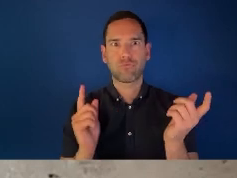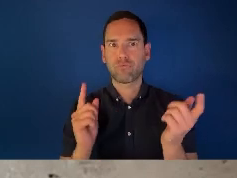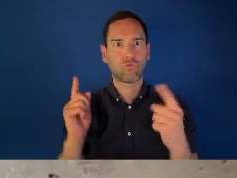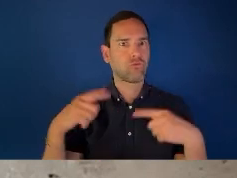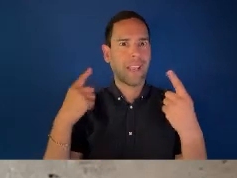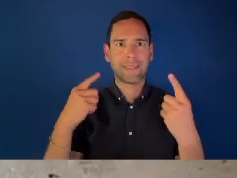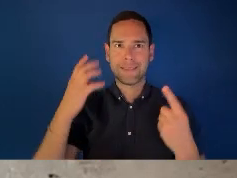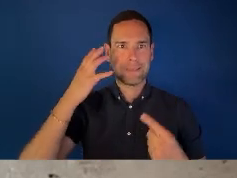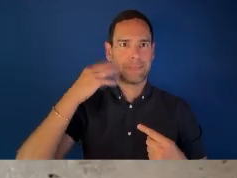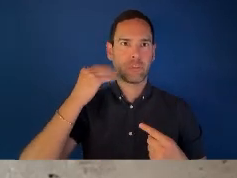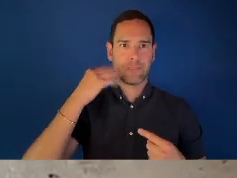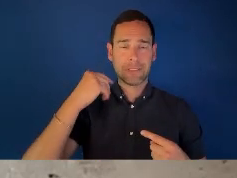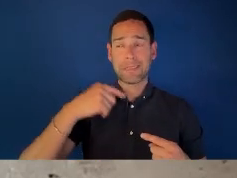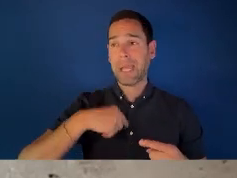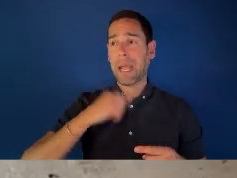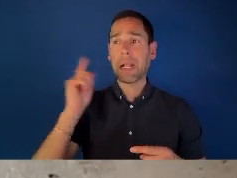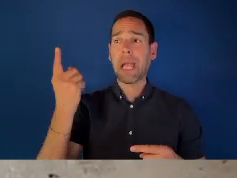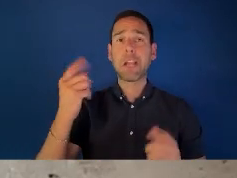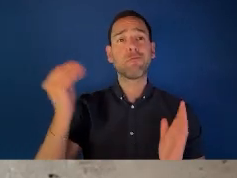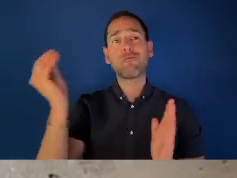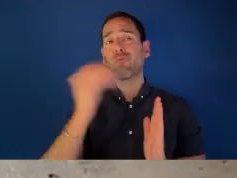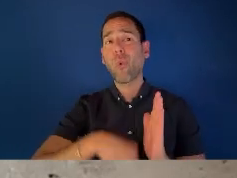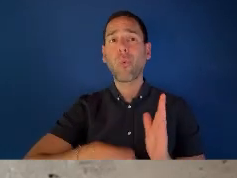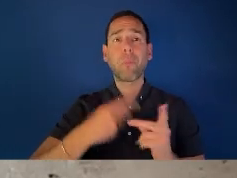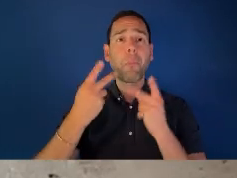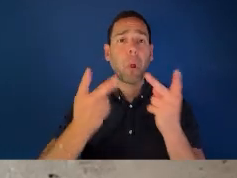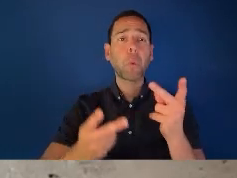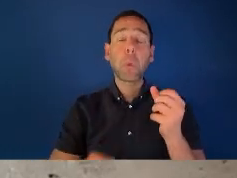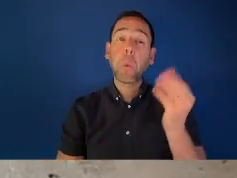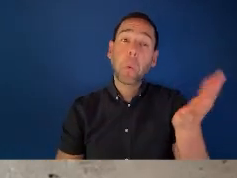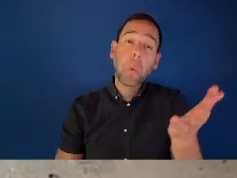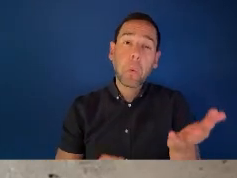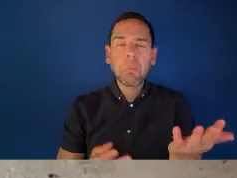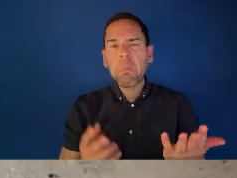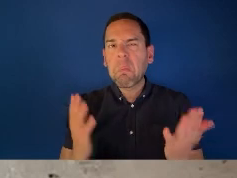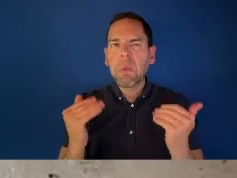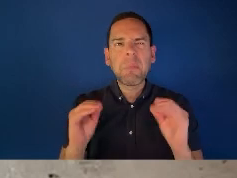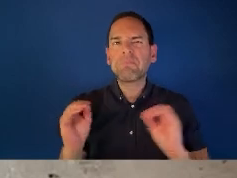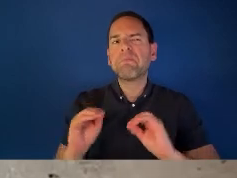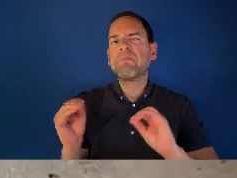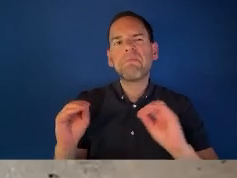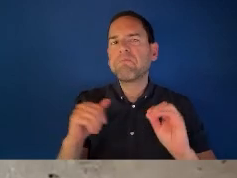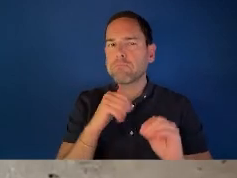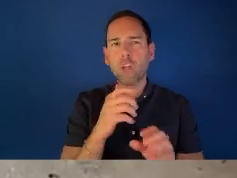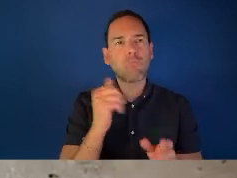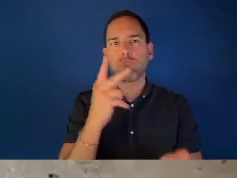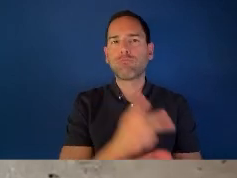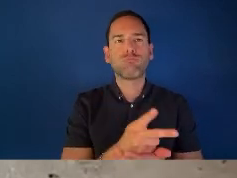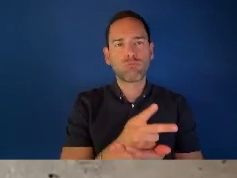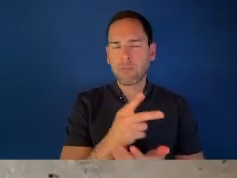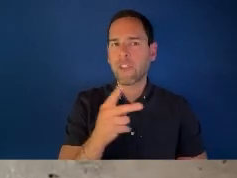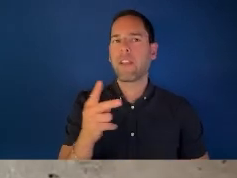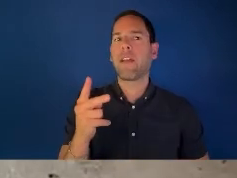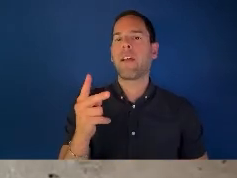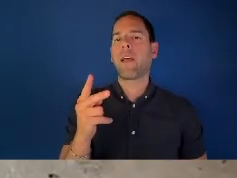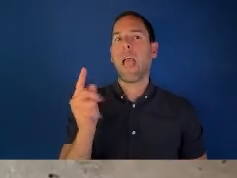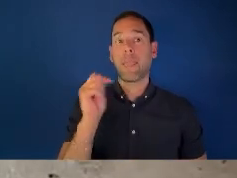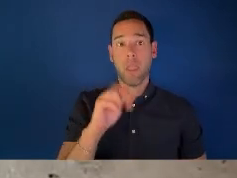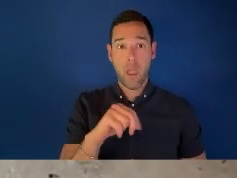have been researching how we can improve the programs on campus